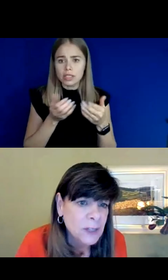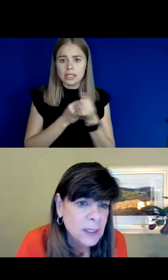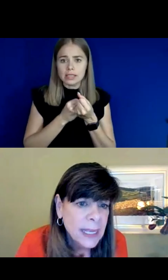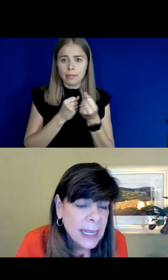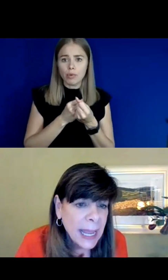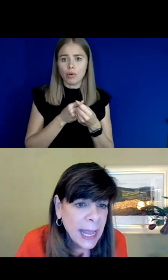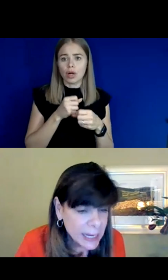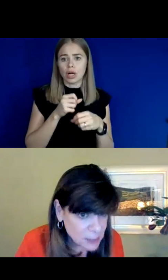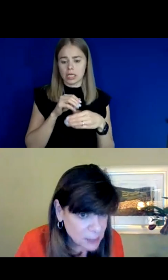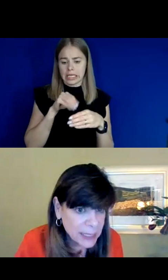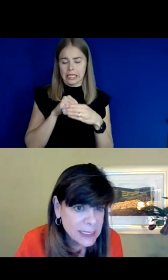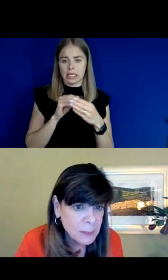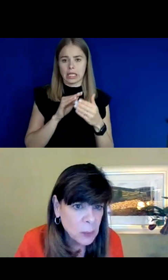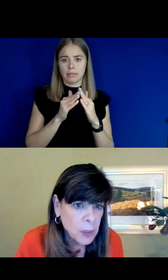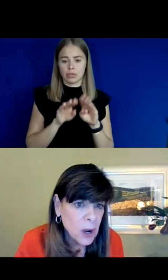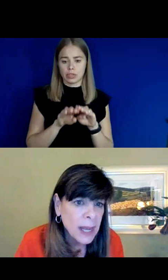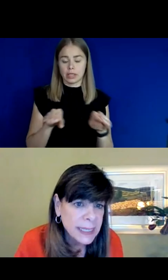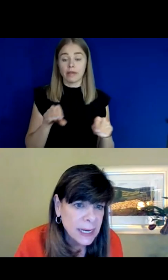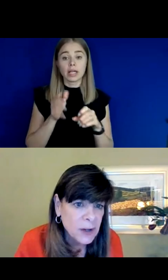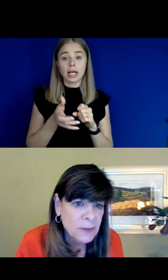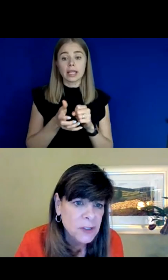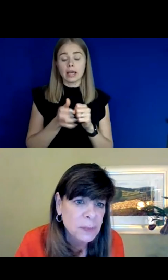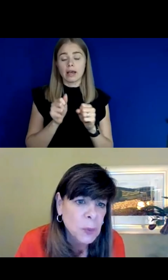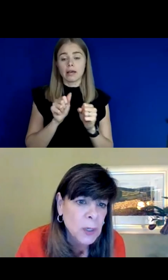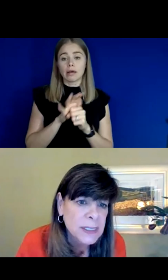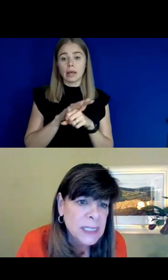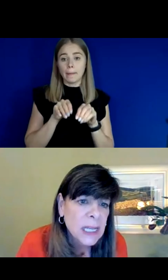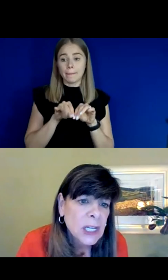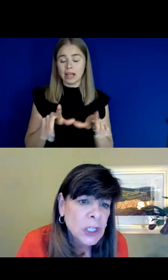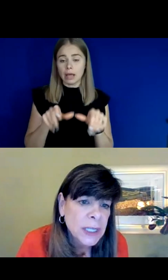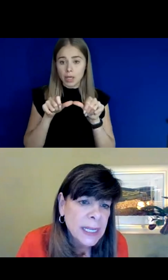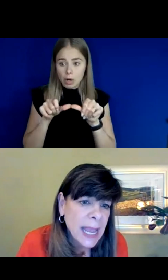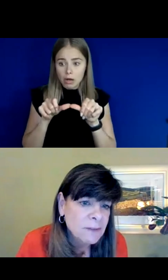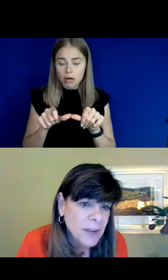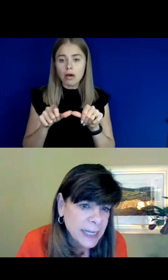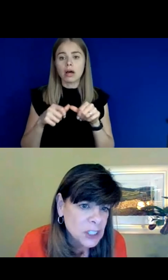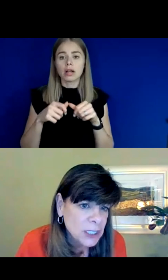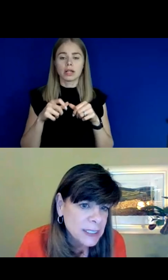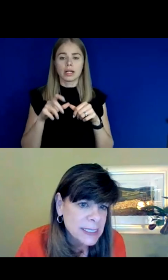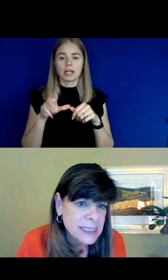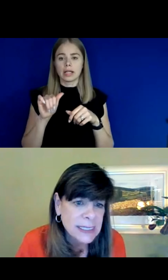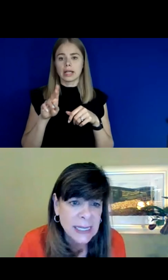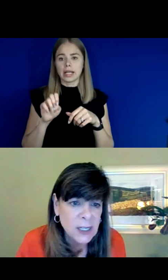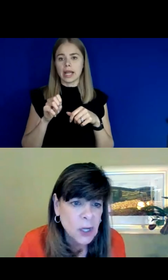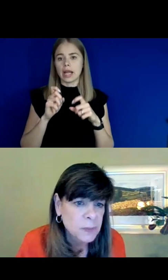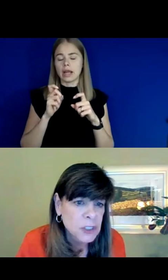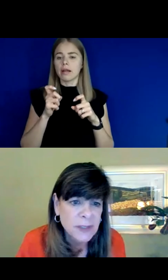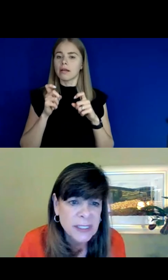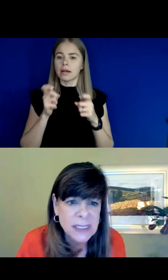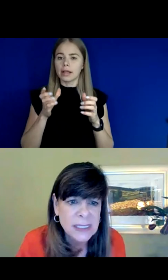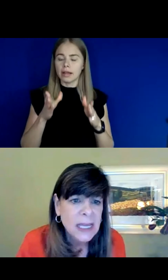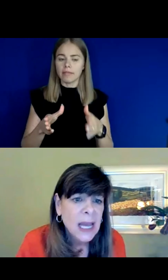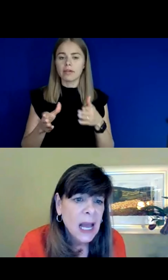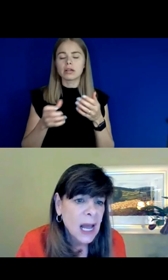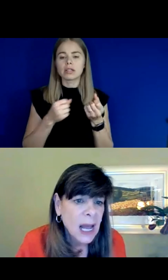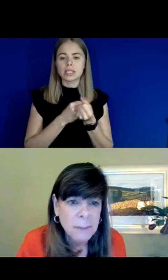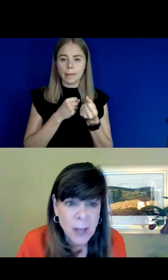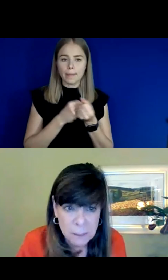community level. And as the pandemic went on, caregiver supports, looking at financial assistance, in-home